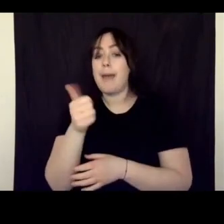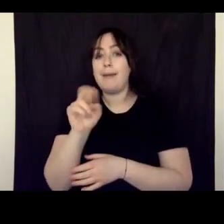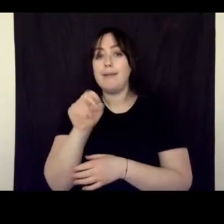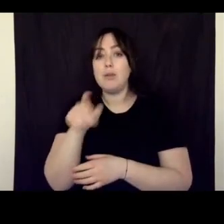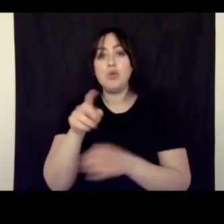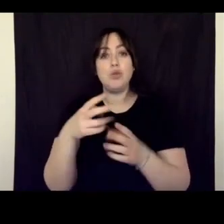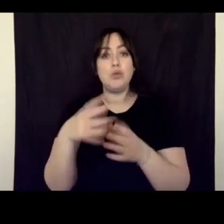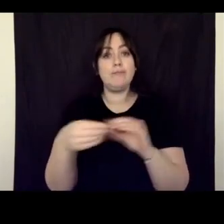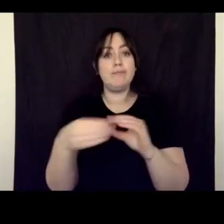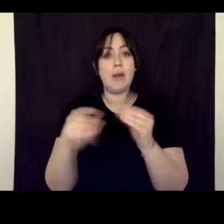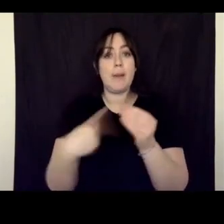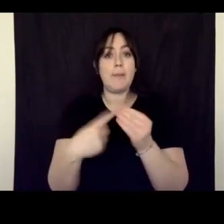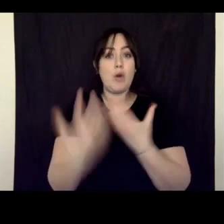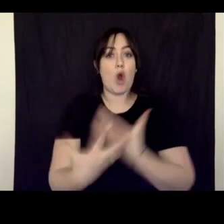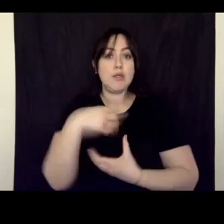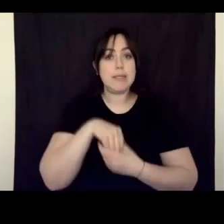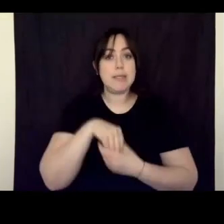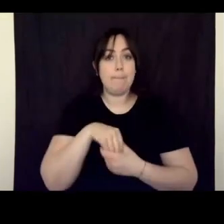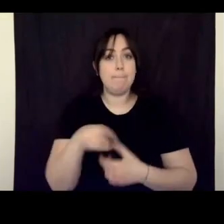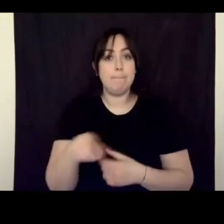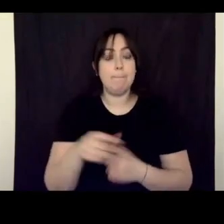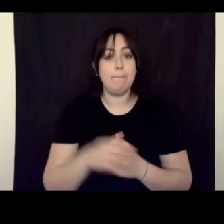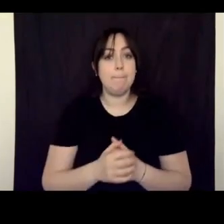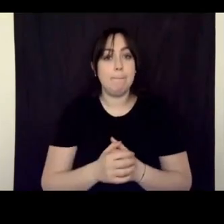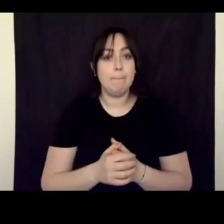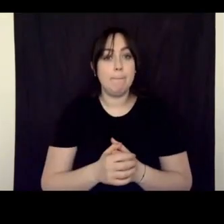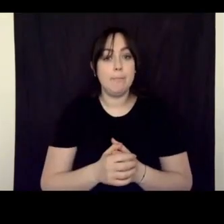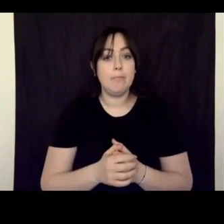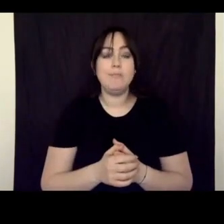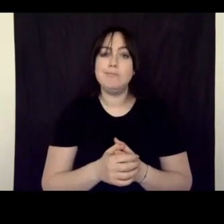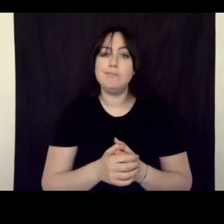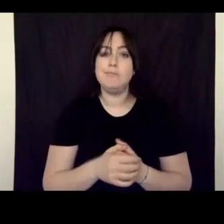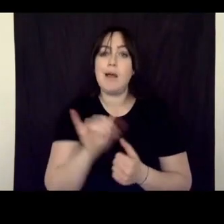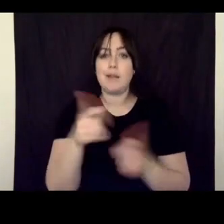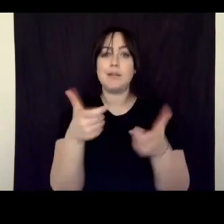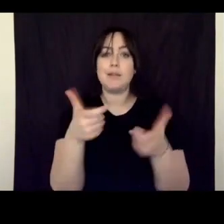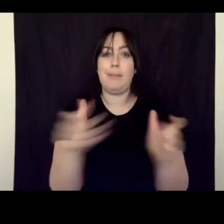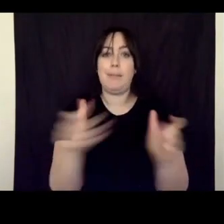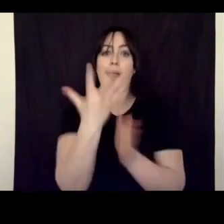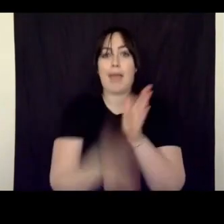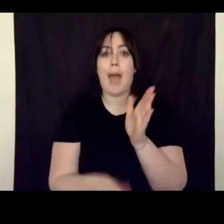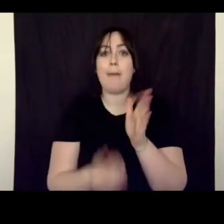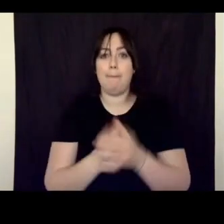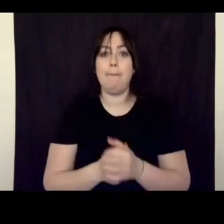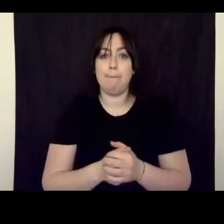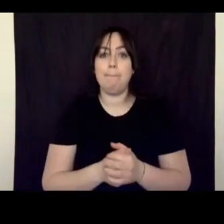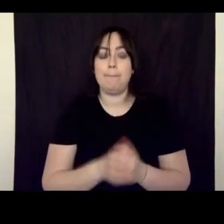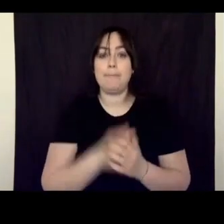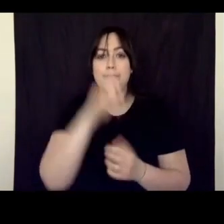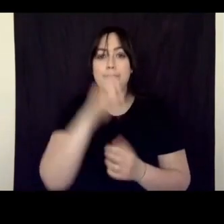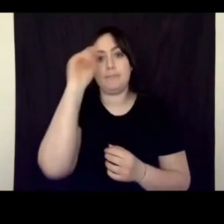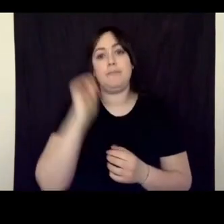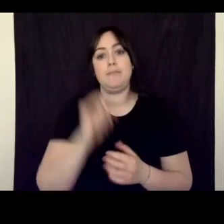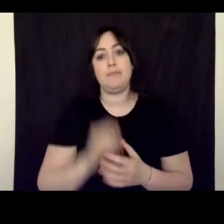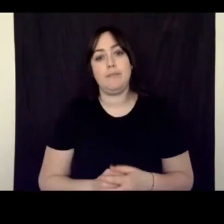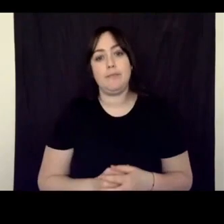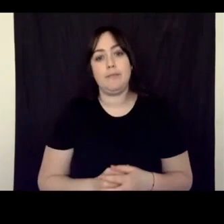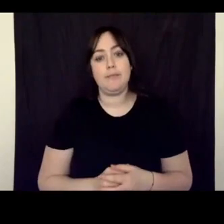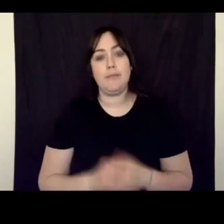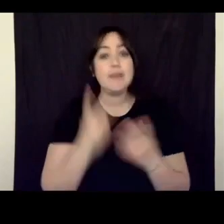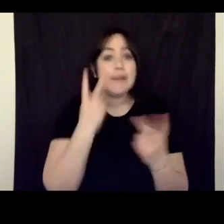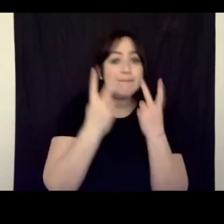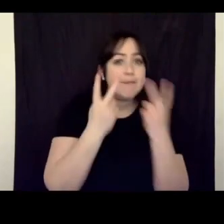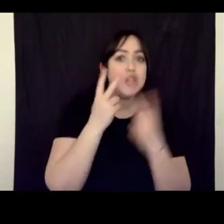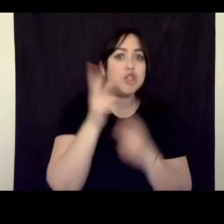this is sort of our big gap. I think we don't, vision and hearing are the first things to do, and yet we